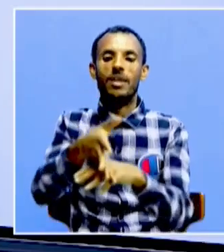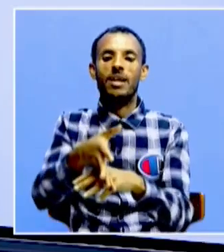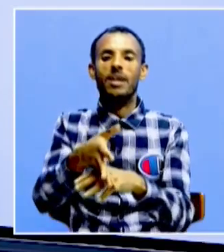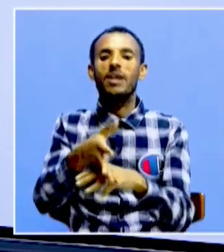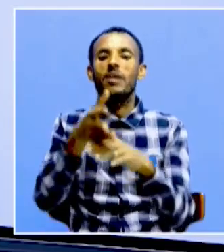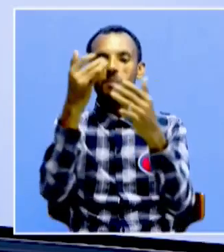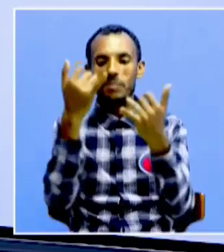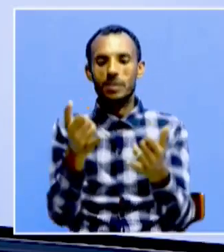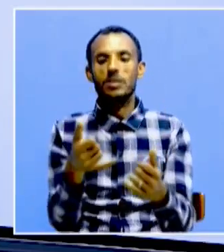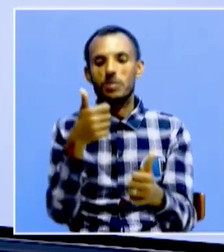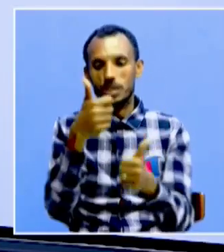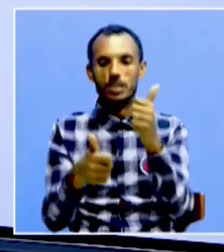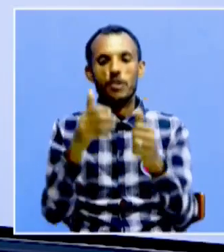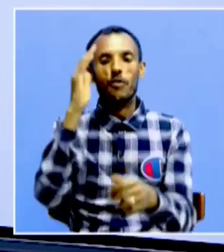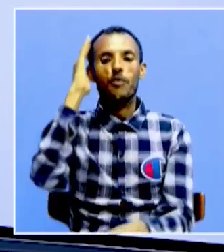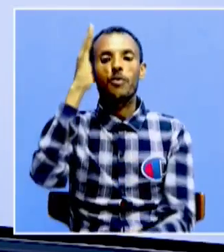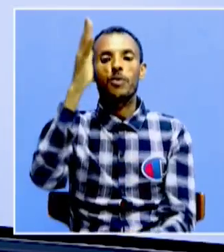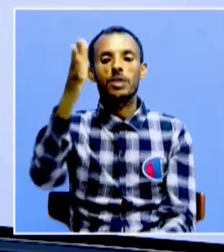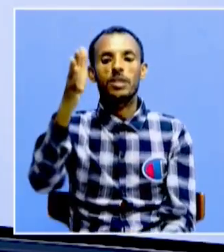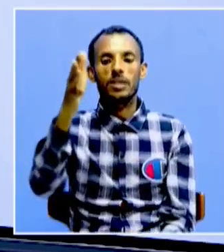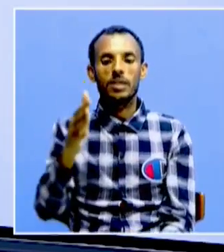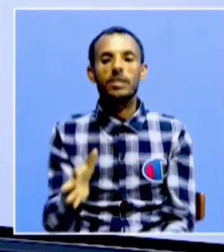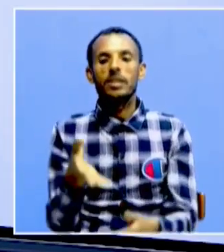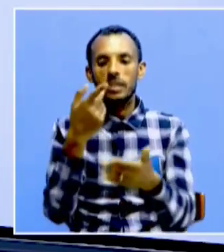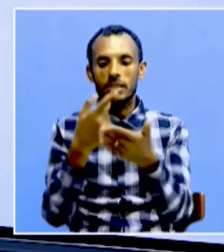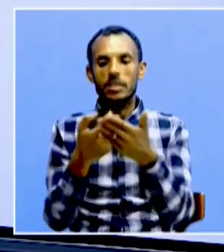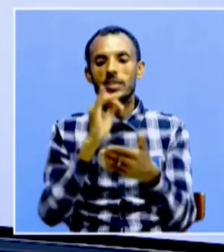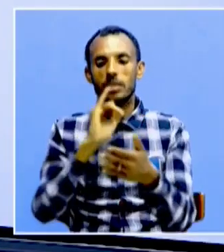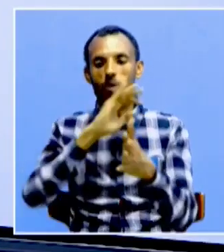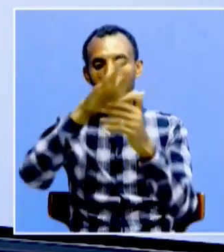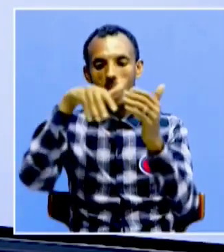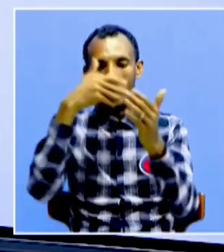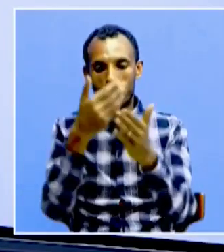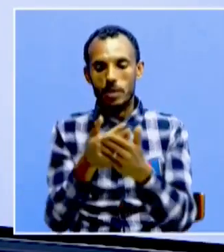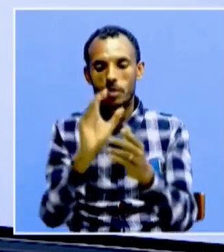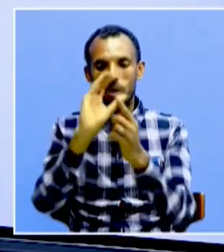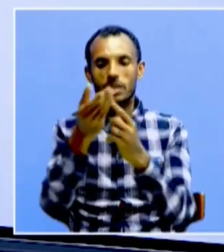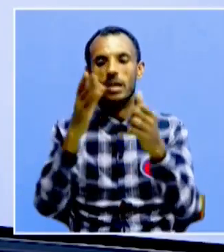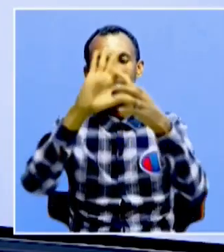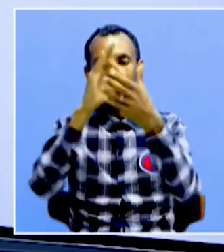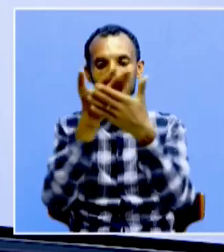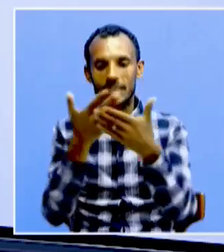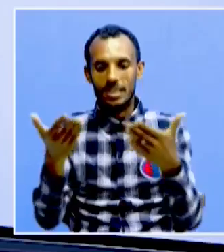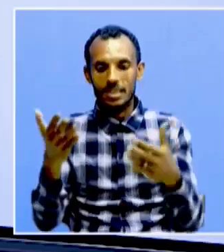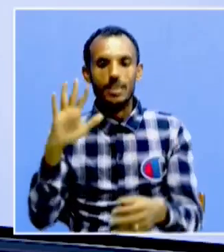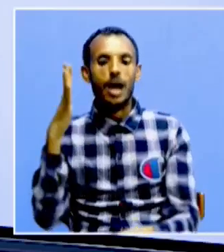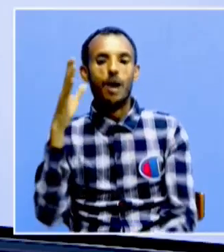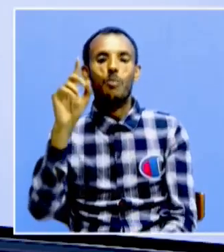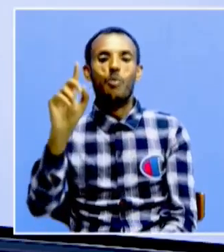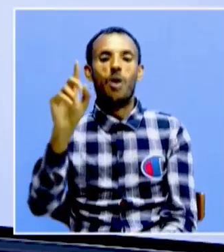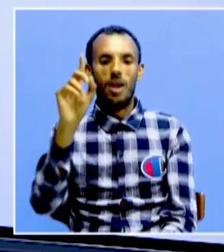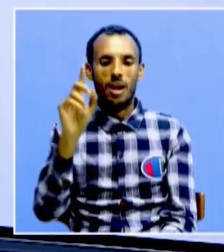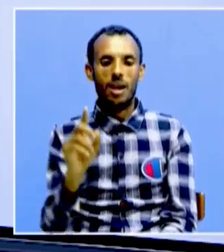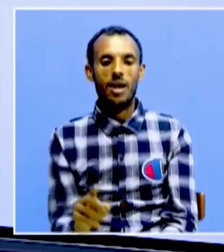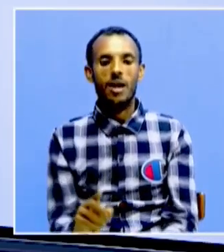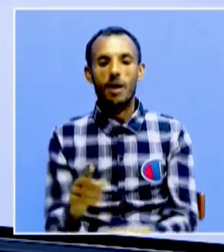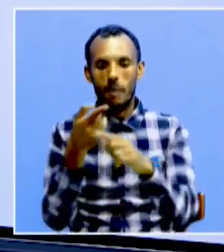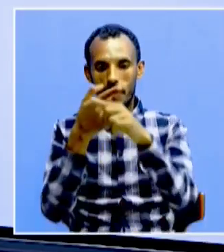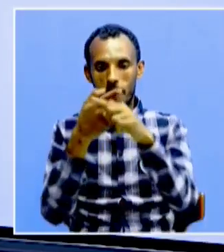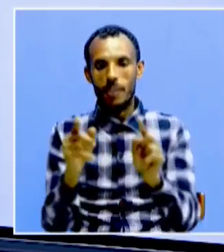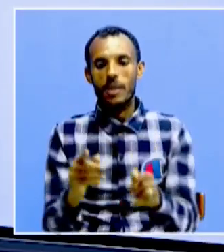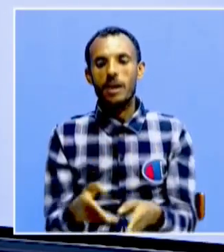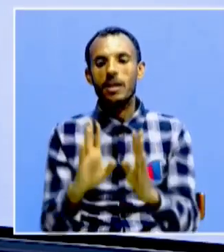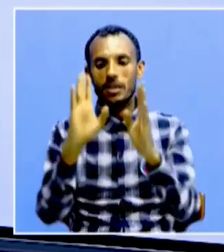is what? Future, right? This is all about the conditional sentence type 1. But